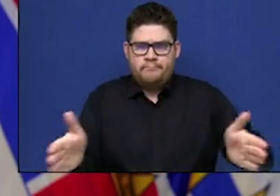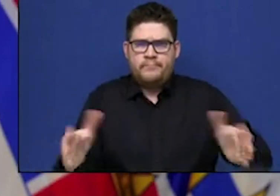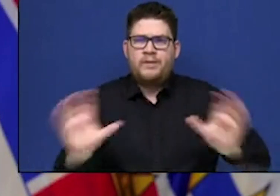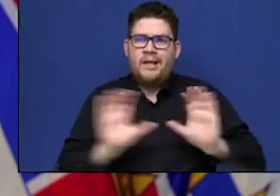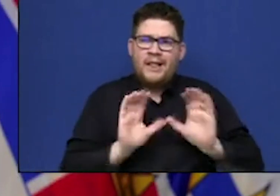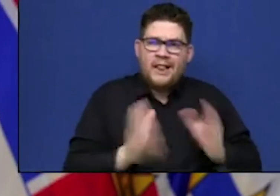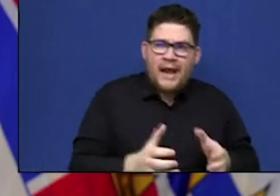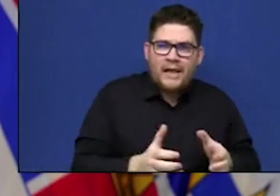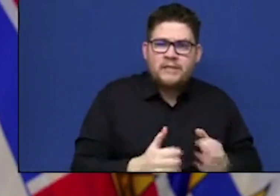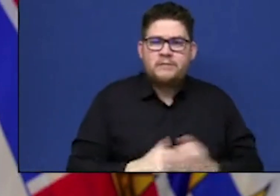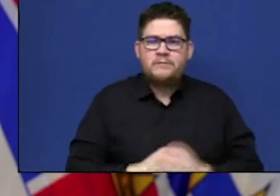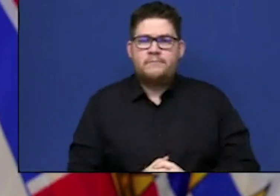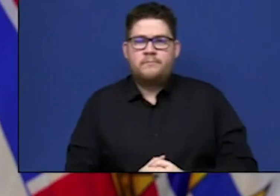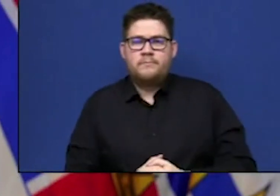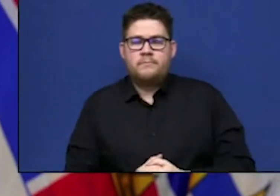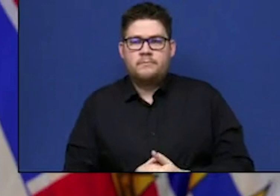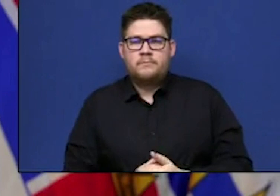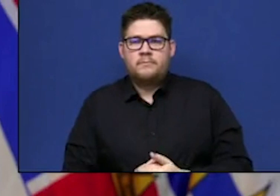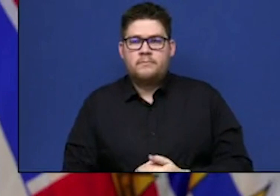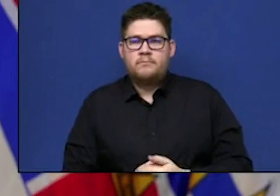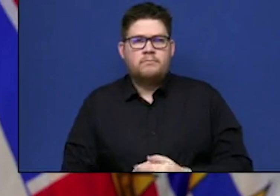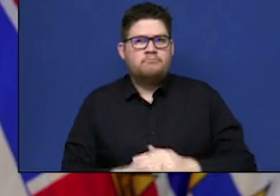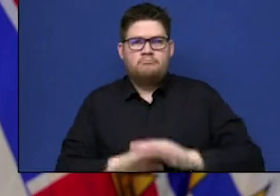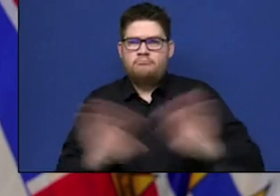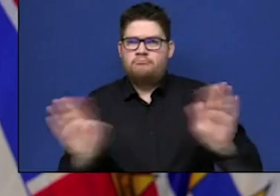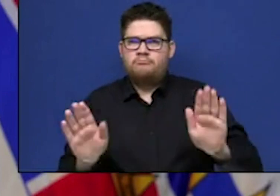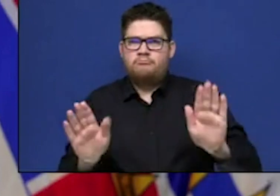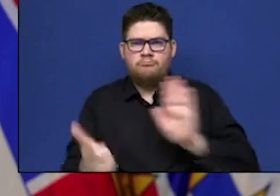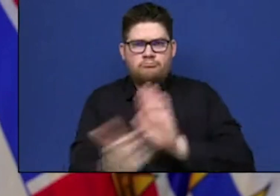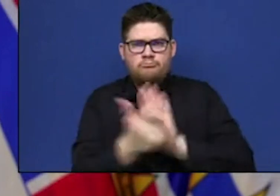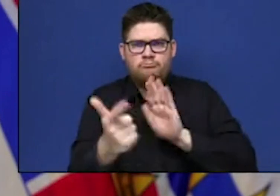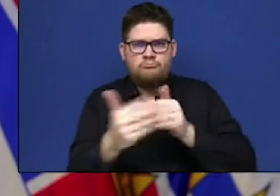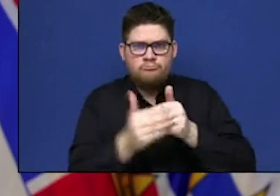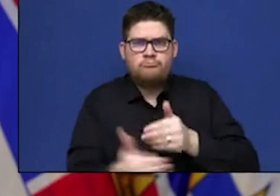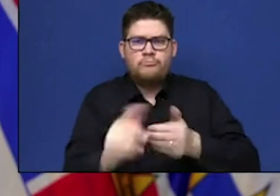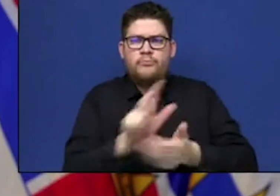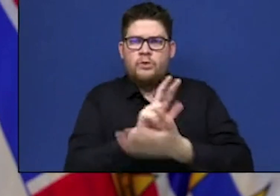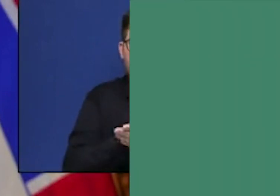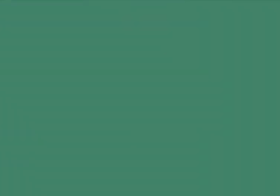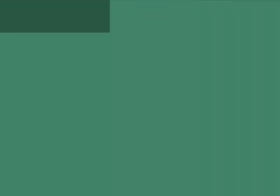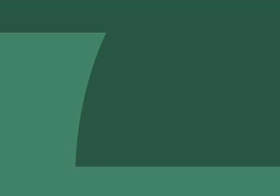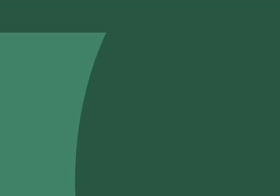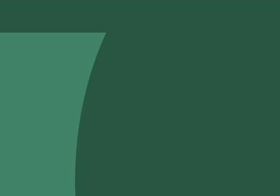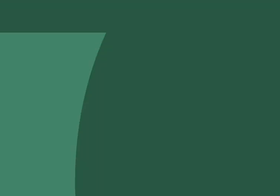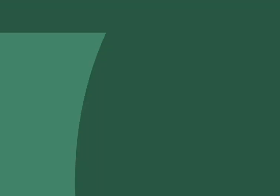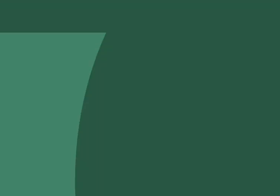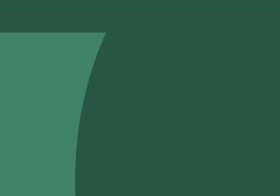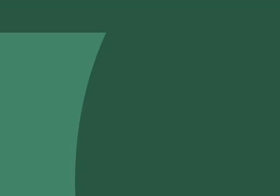activities that were happening. Group activities can still happen safely outdoors.